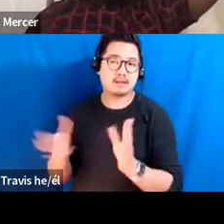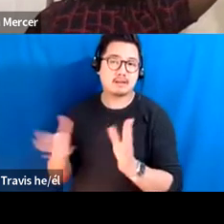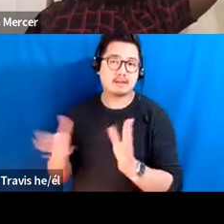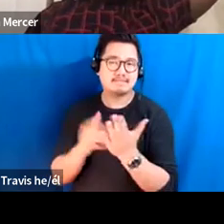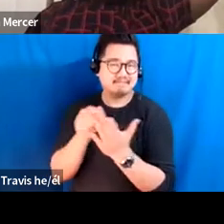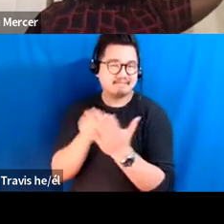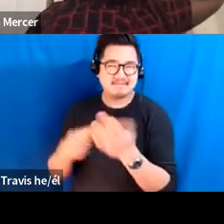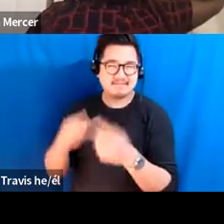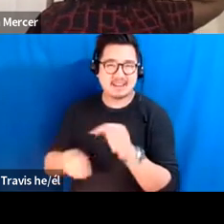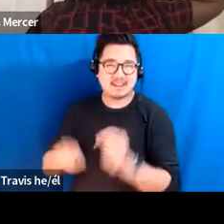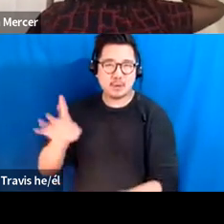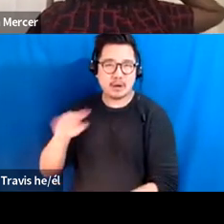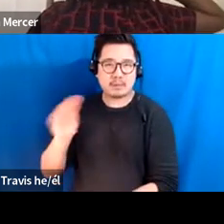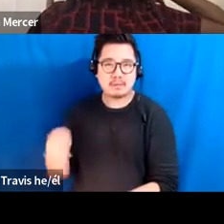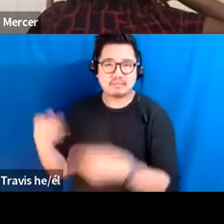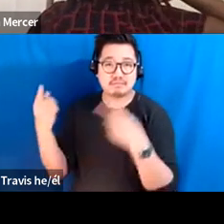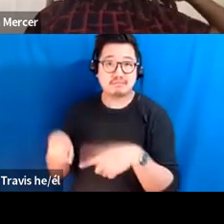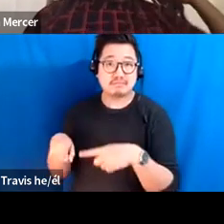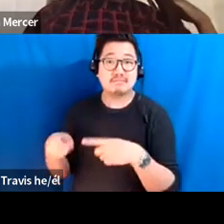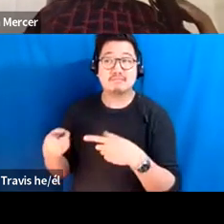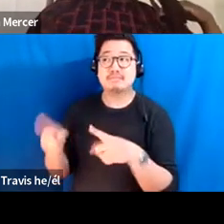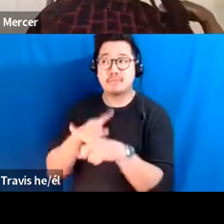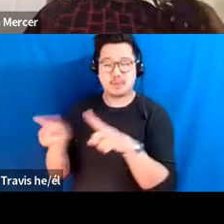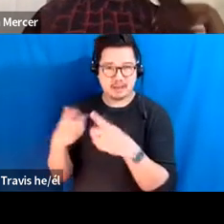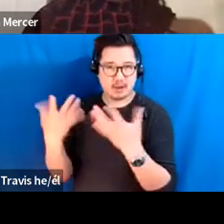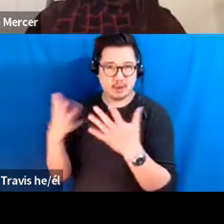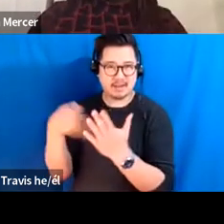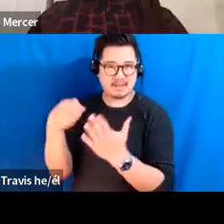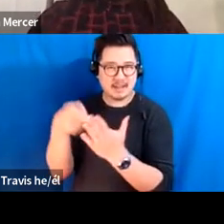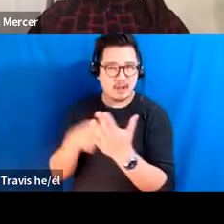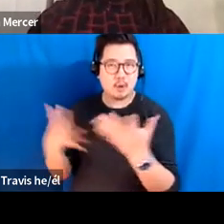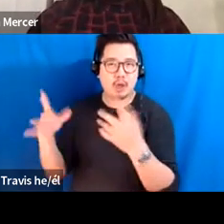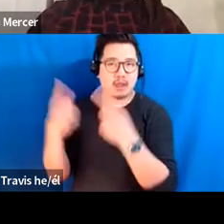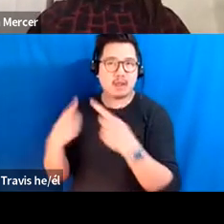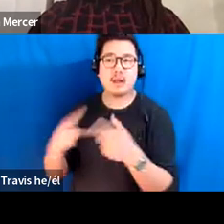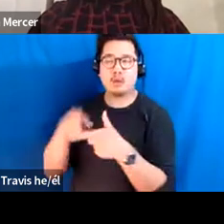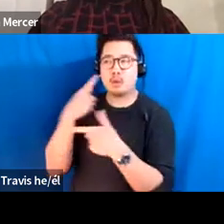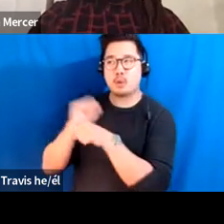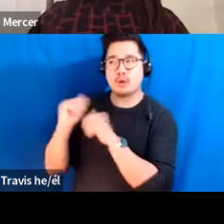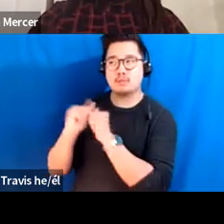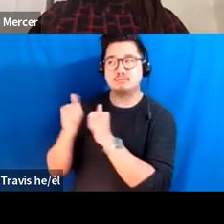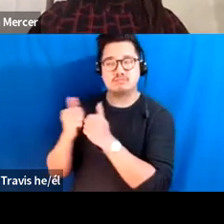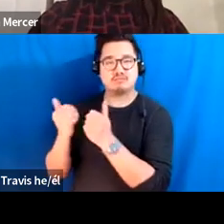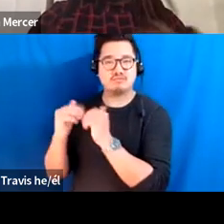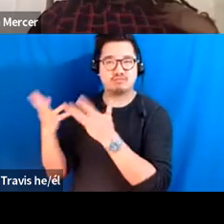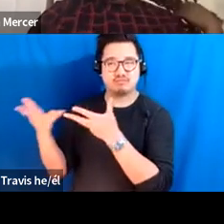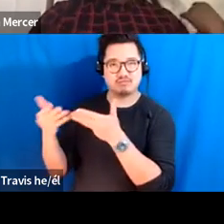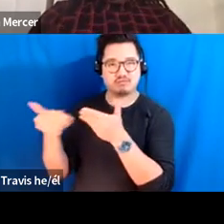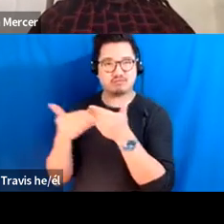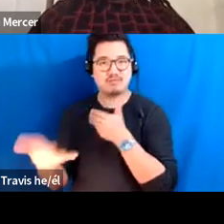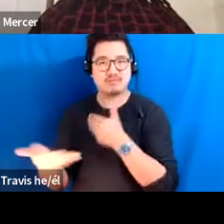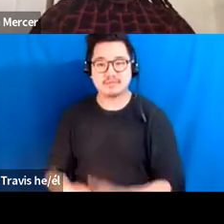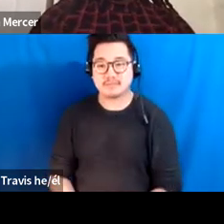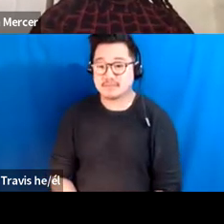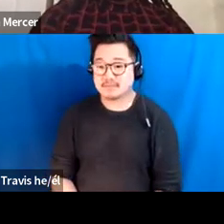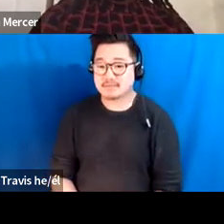100 agreement but we um we have identified those areas and we'll be working hard to work with them on them going forward appreciate that context